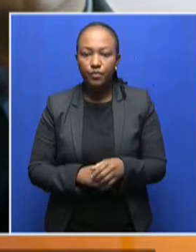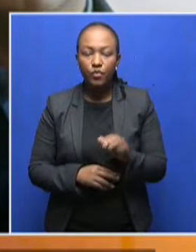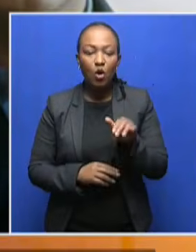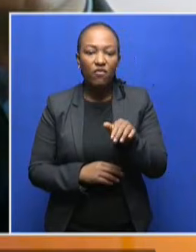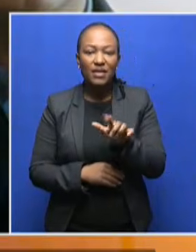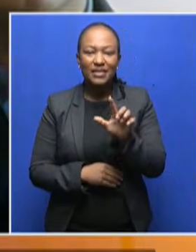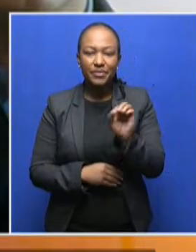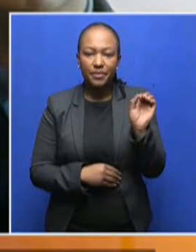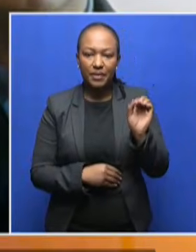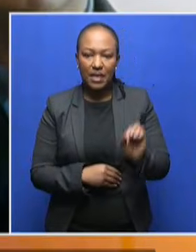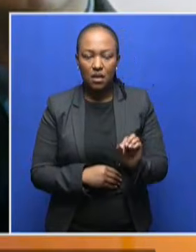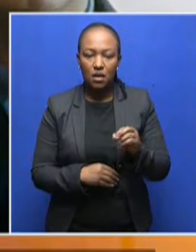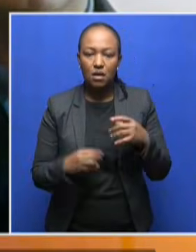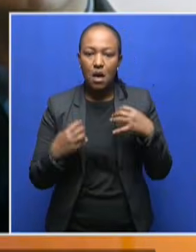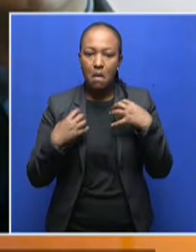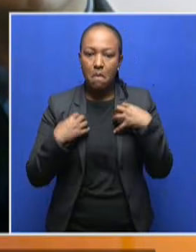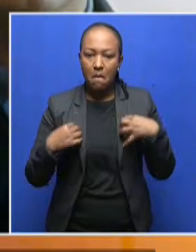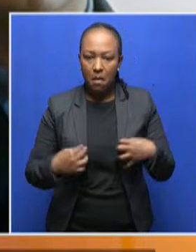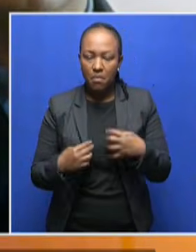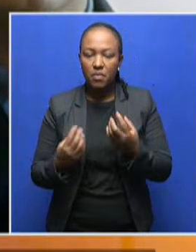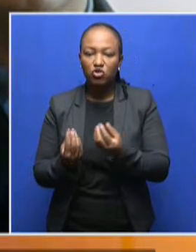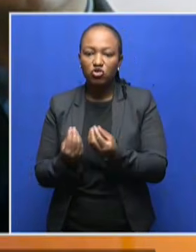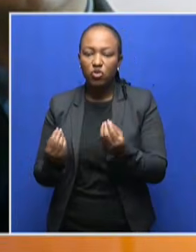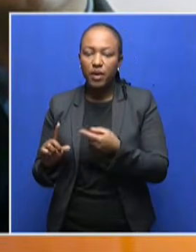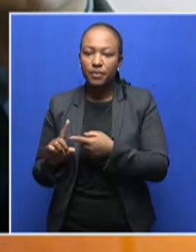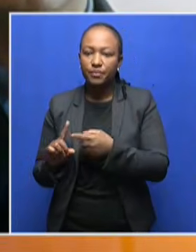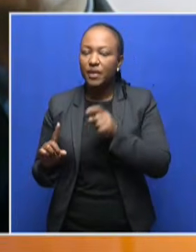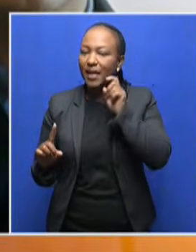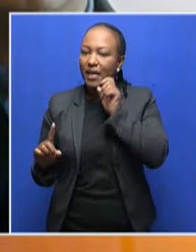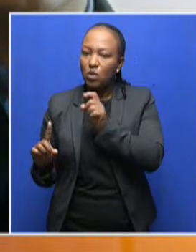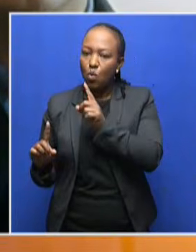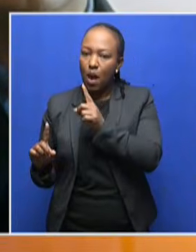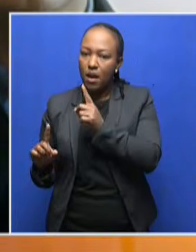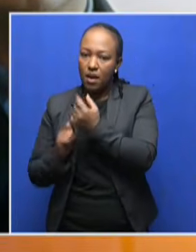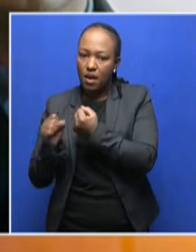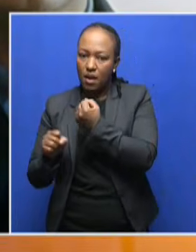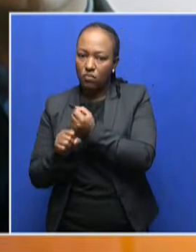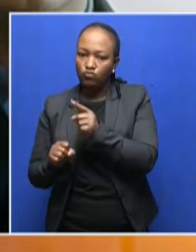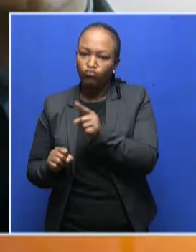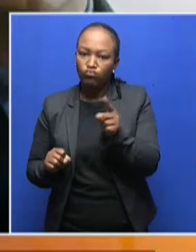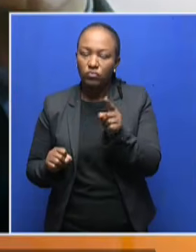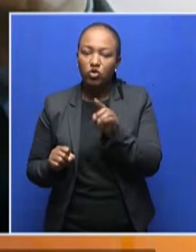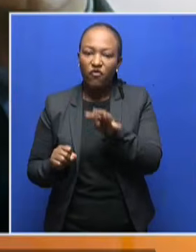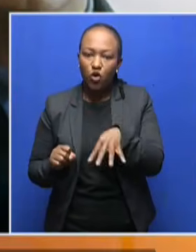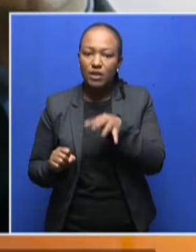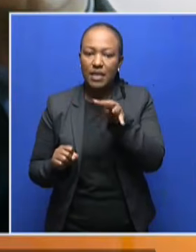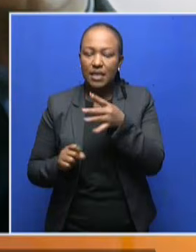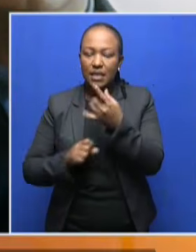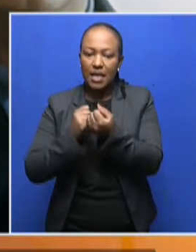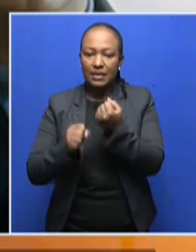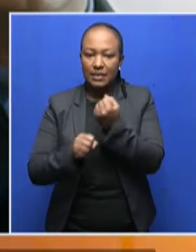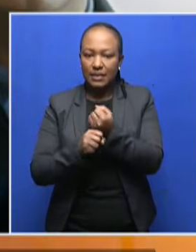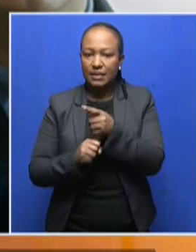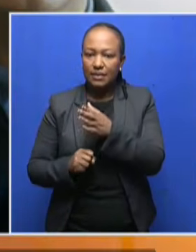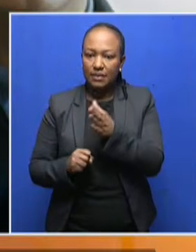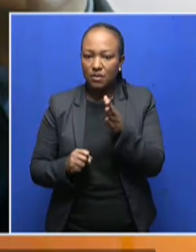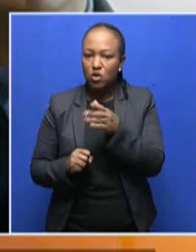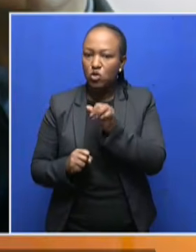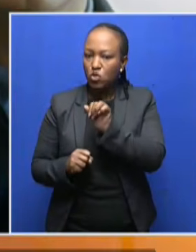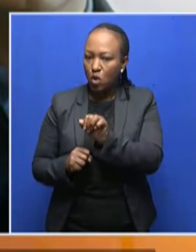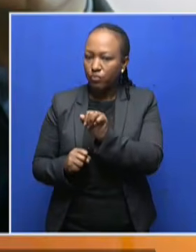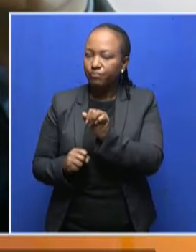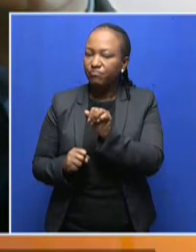current measles cases occurring in children aged 1 to 14, from an epidemiological standpoint,